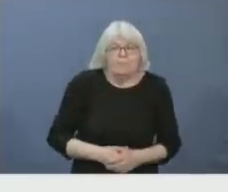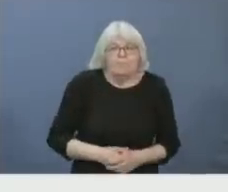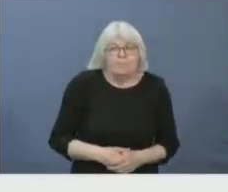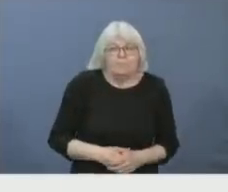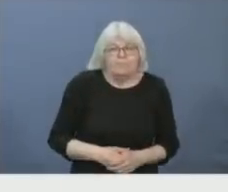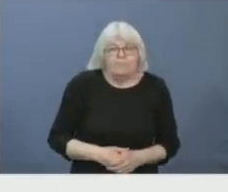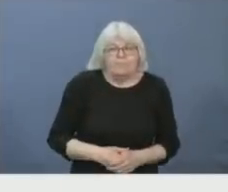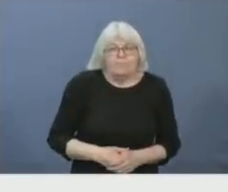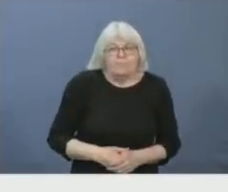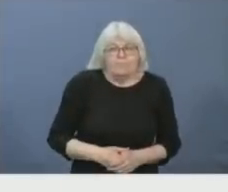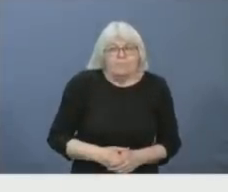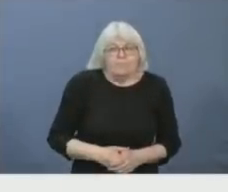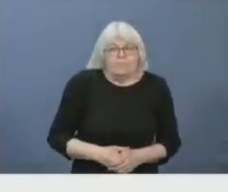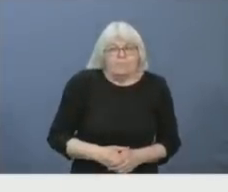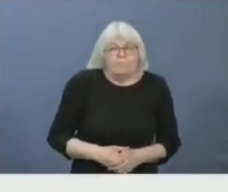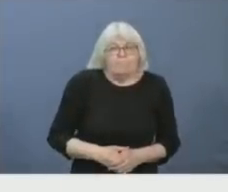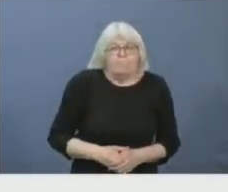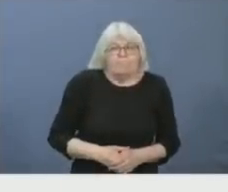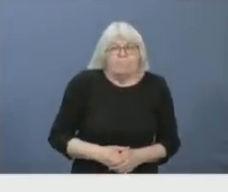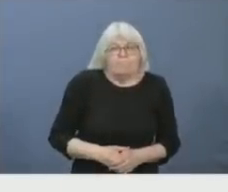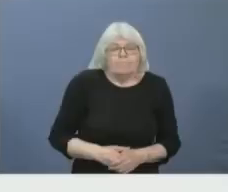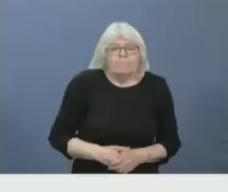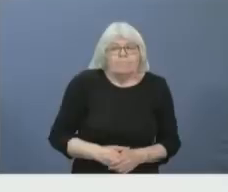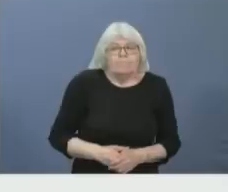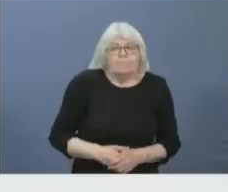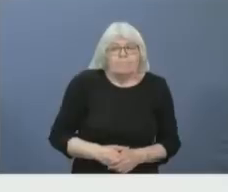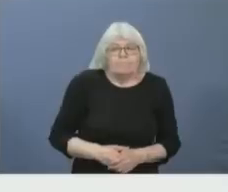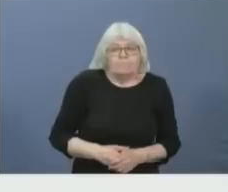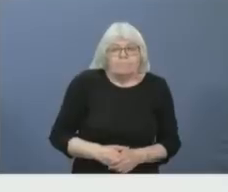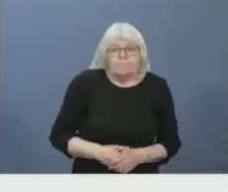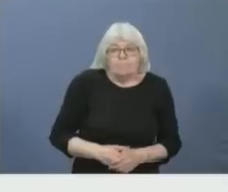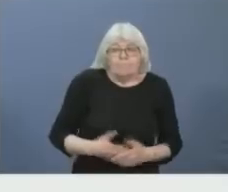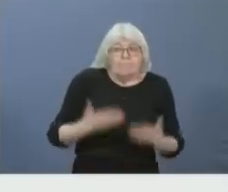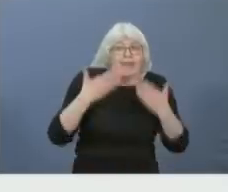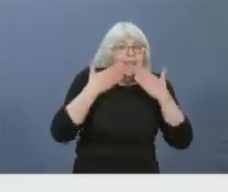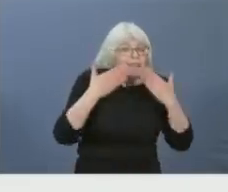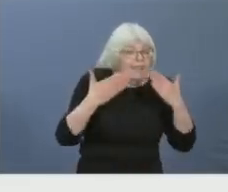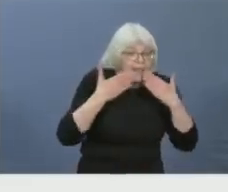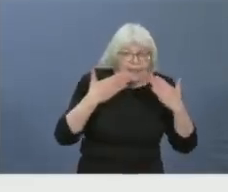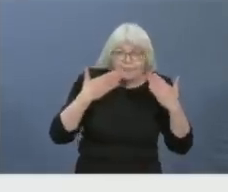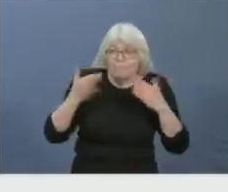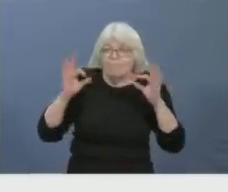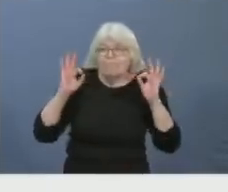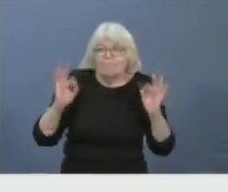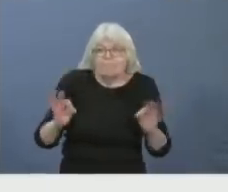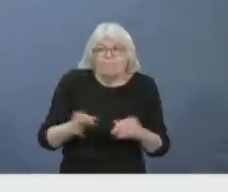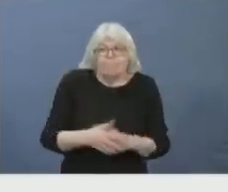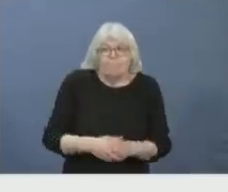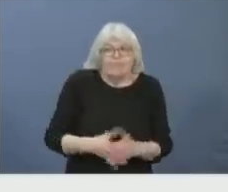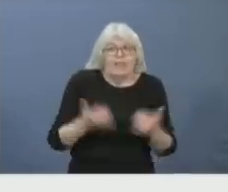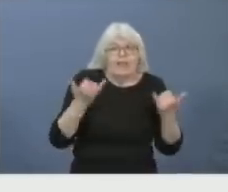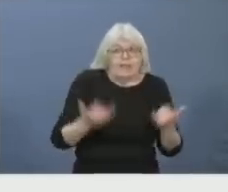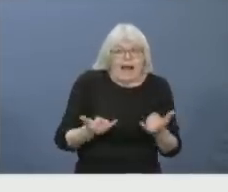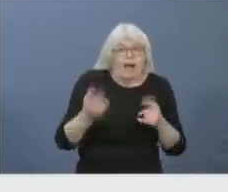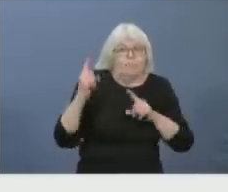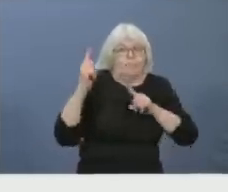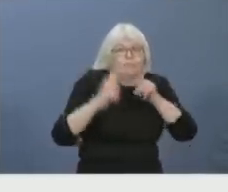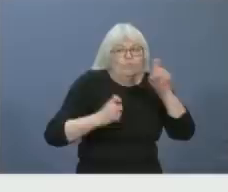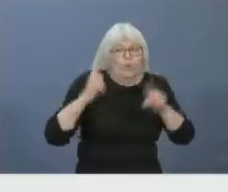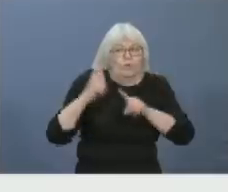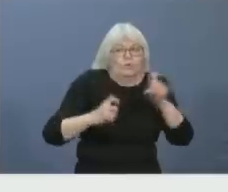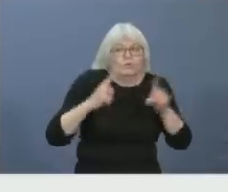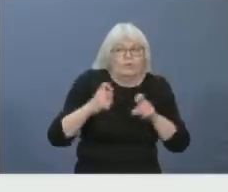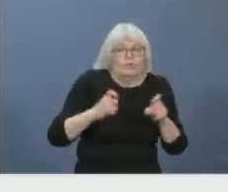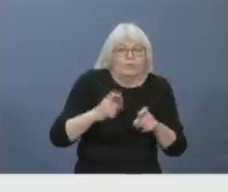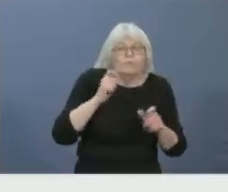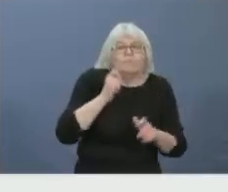That concludes all of our updates. Thank you to each of our participants for that. We'll now open the floor to questions from media. We are going to follow